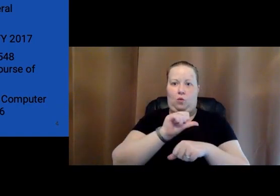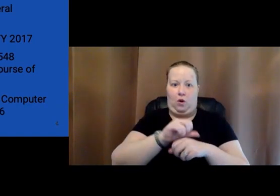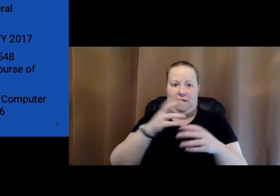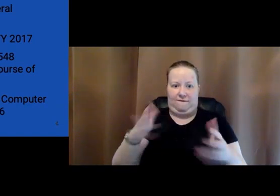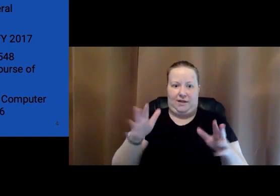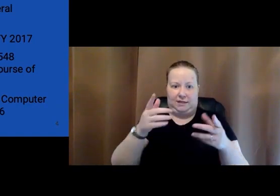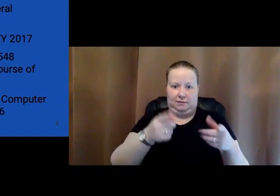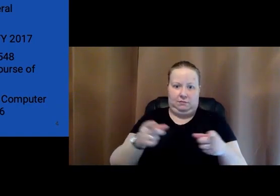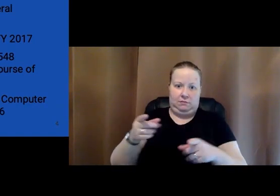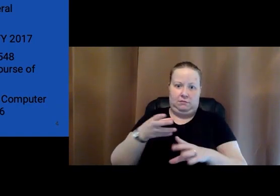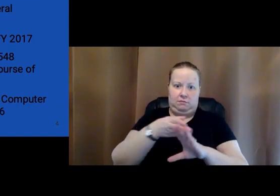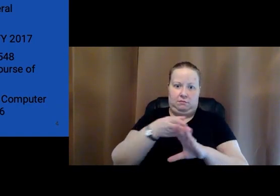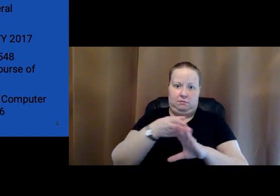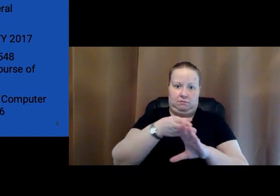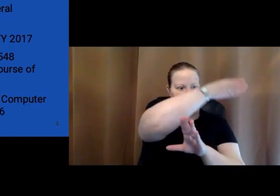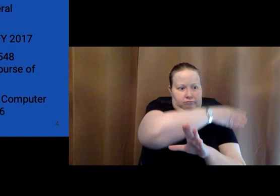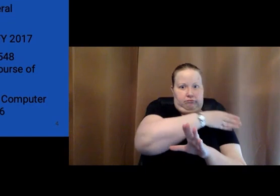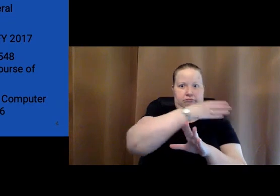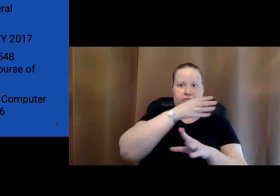more to get computer science